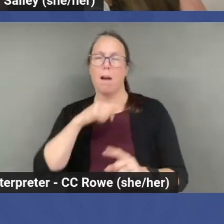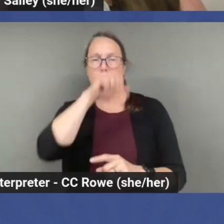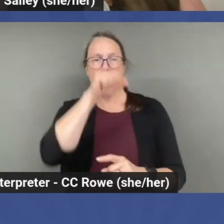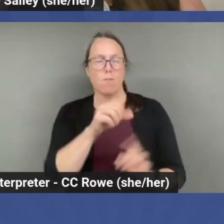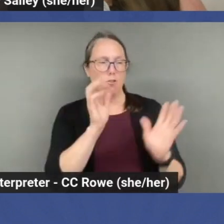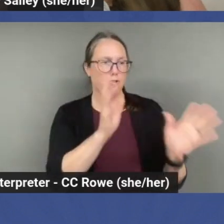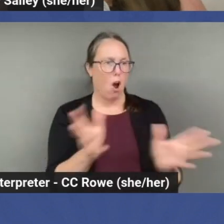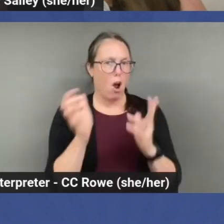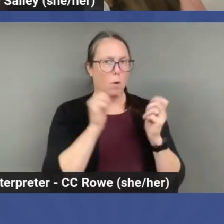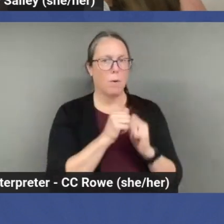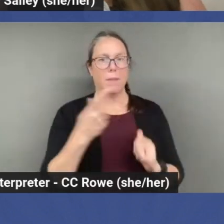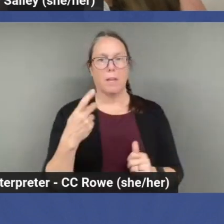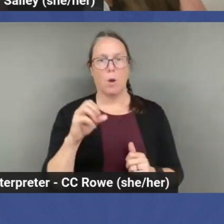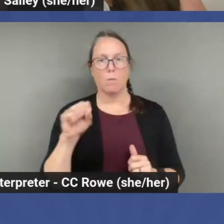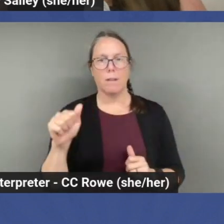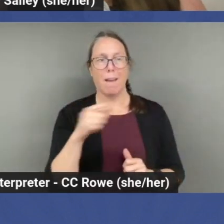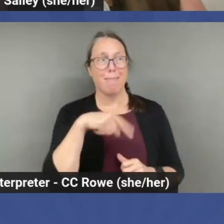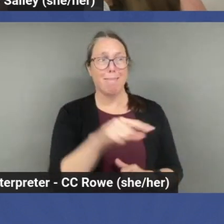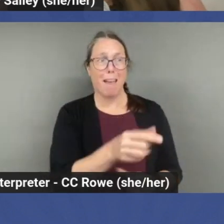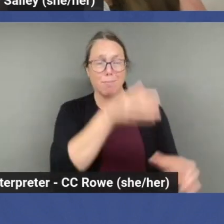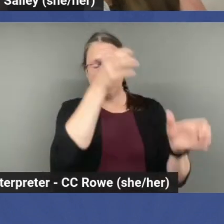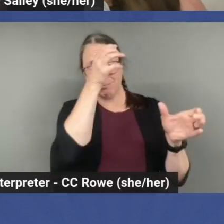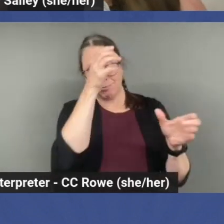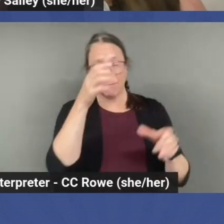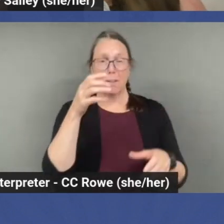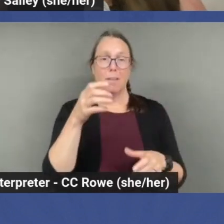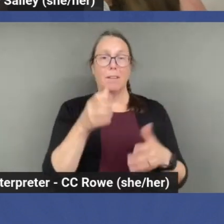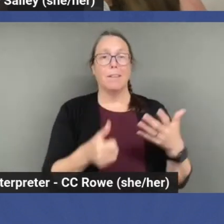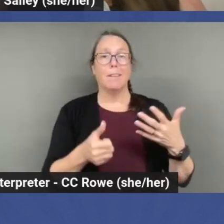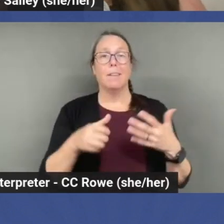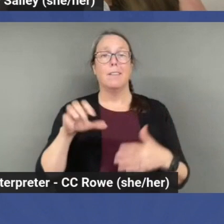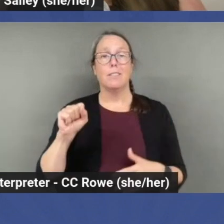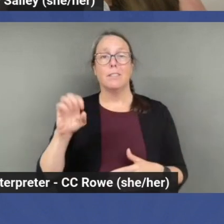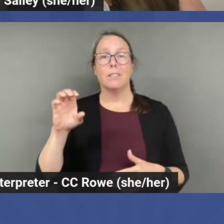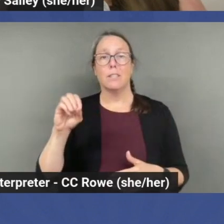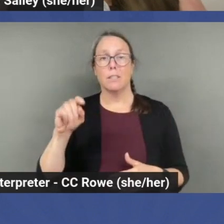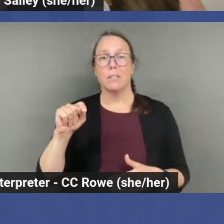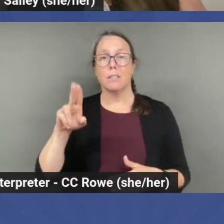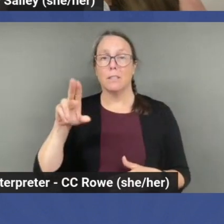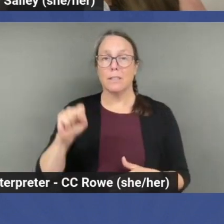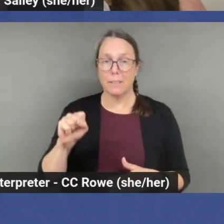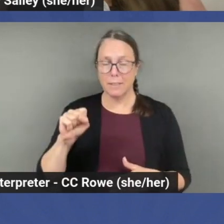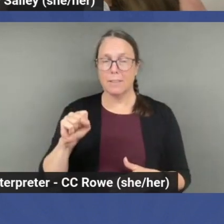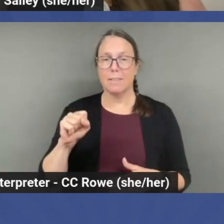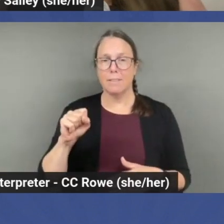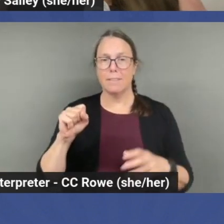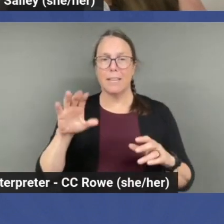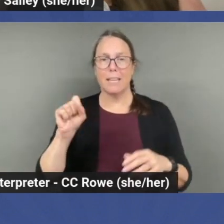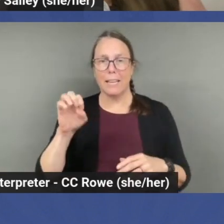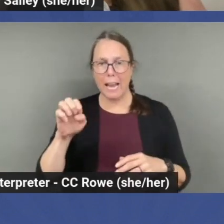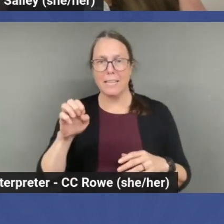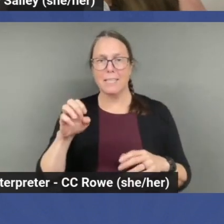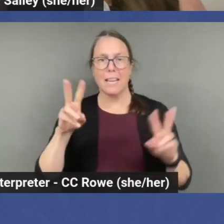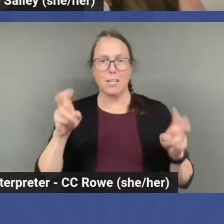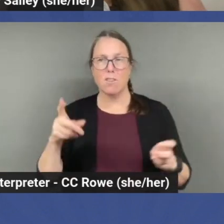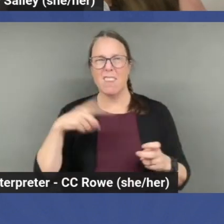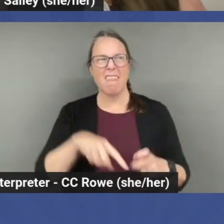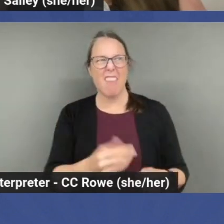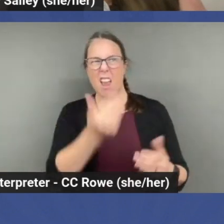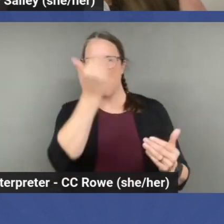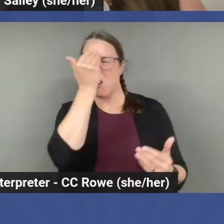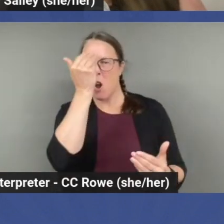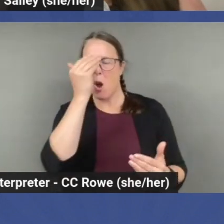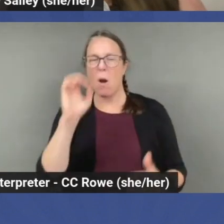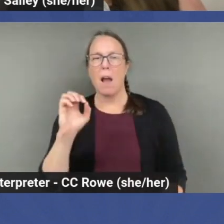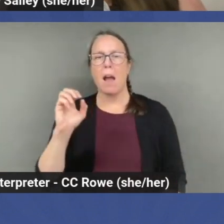well acquainted with Supreme Court cases now because they care about this issue. Like, they are very well acquainted with encryption. They're very well acquainted with Sesta